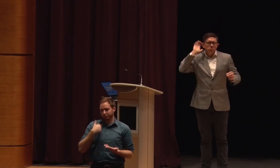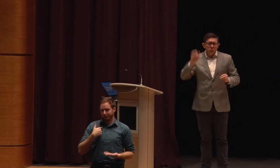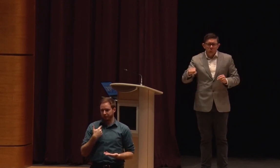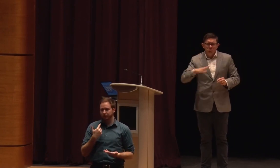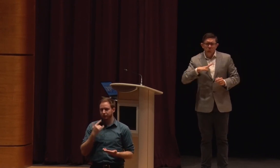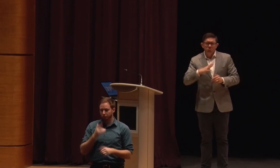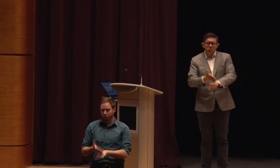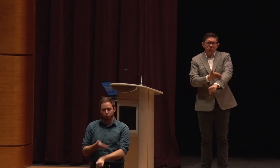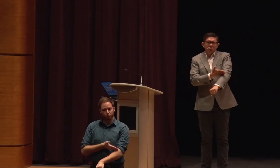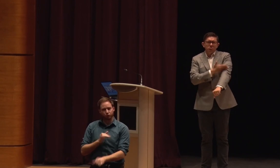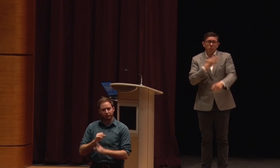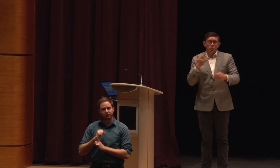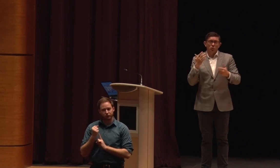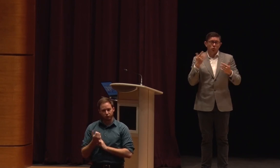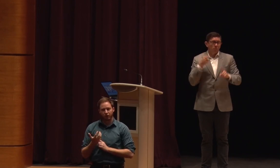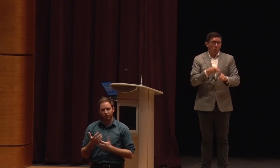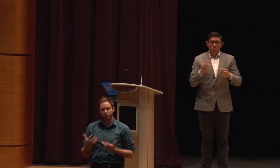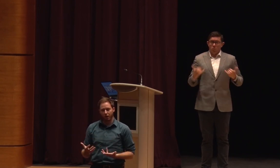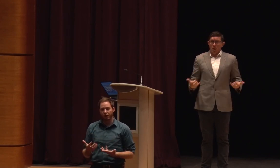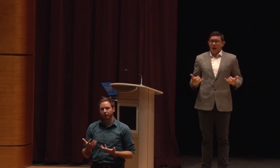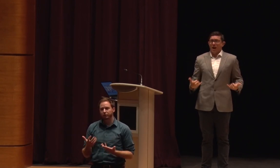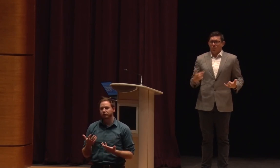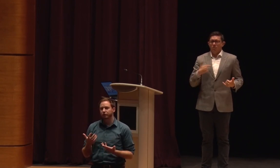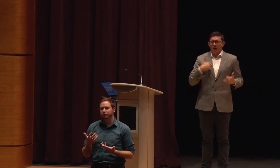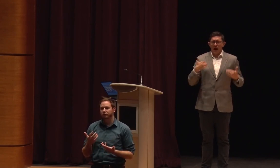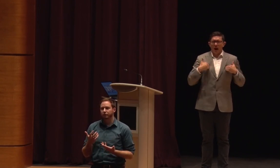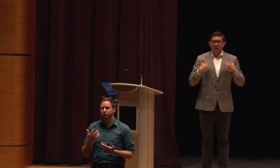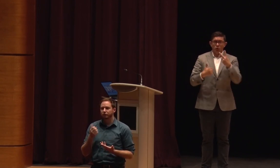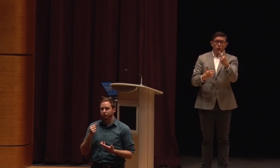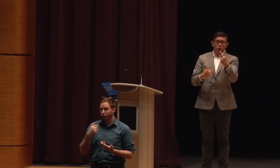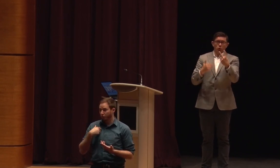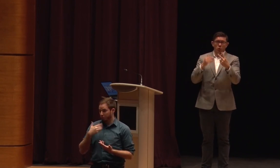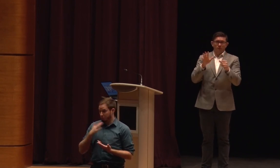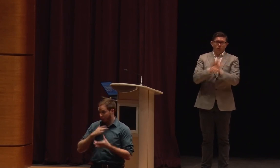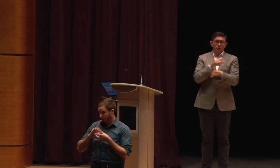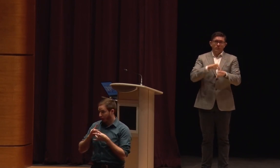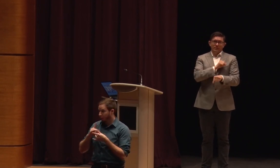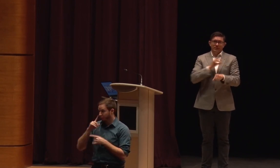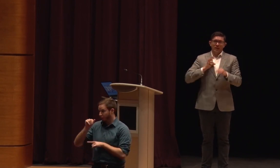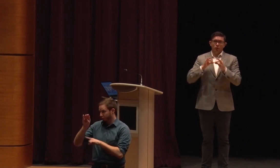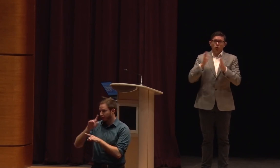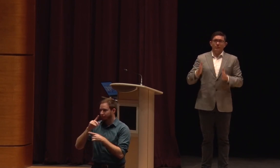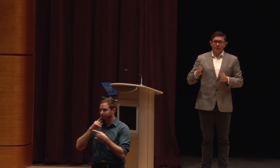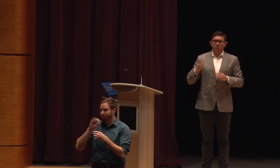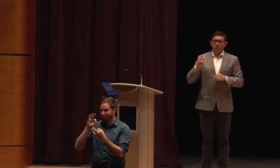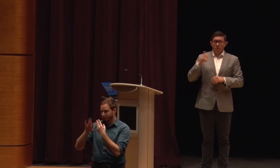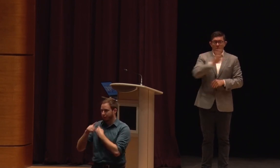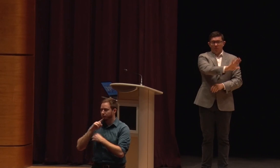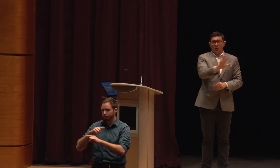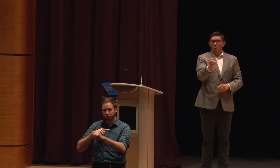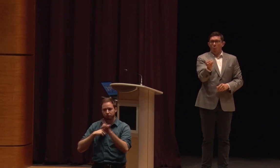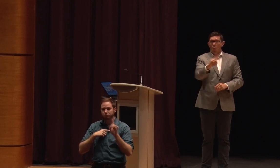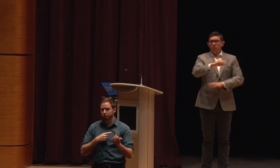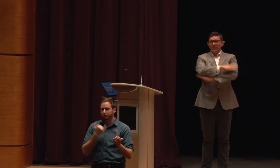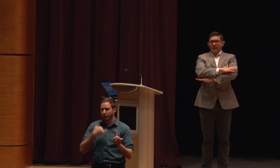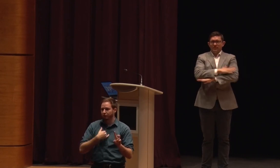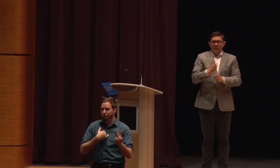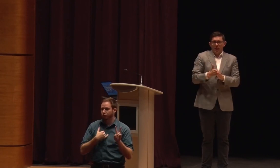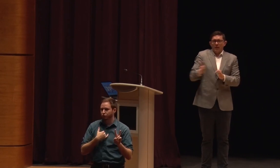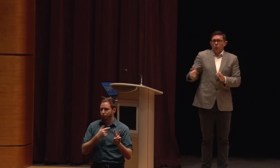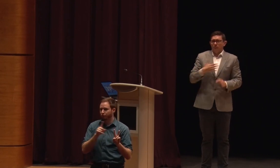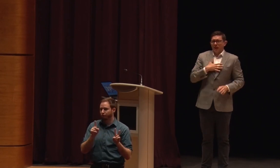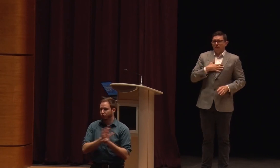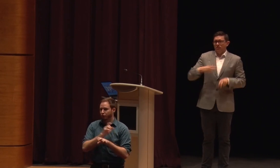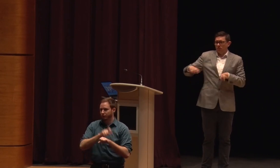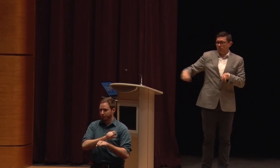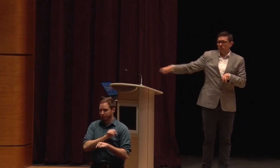improving the situation. And, you know, they've been listening to me. So right now, I have two full-time staff interpreters, and